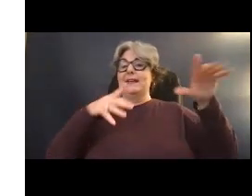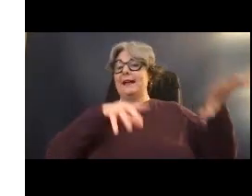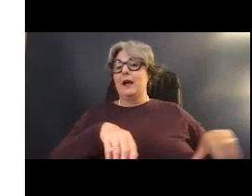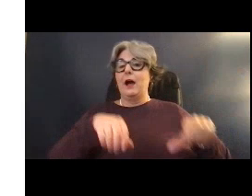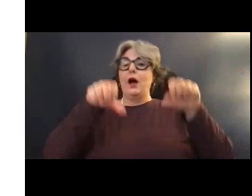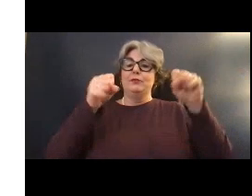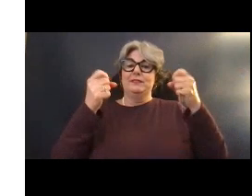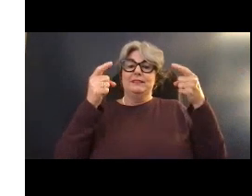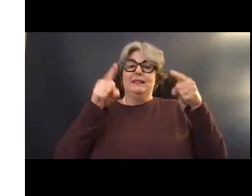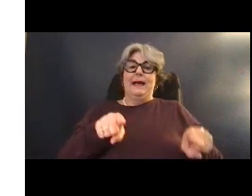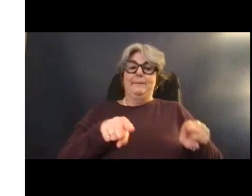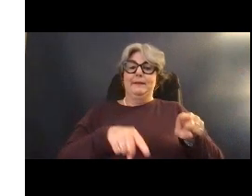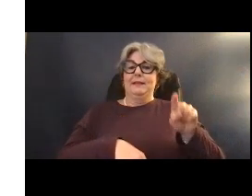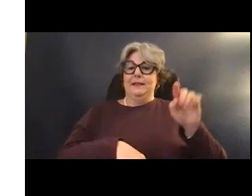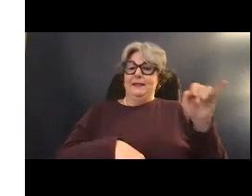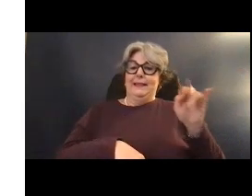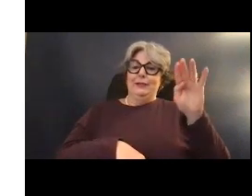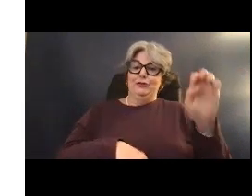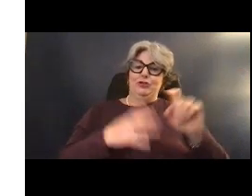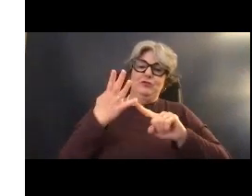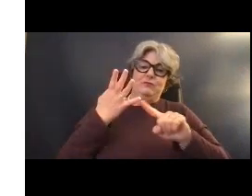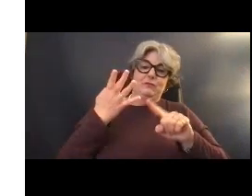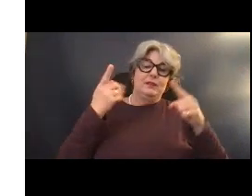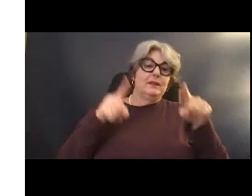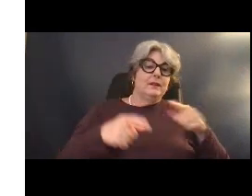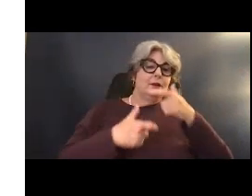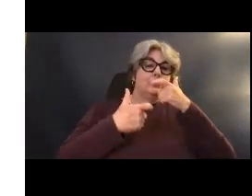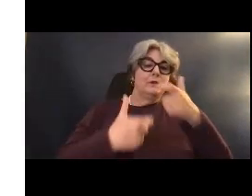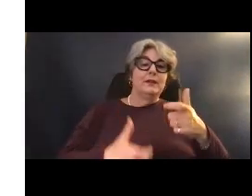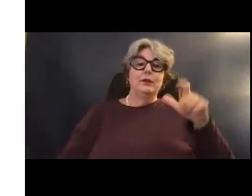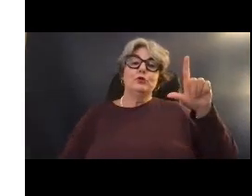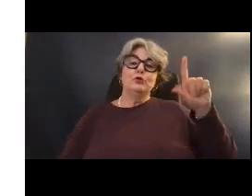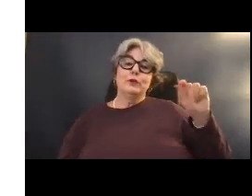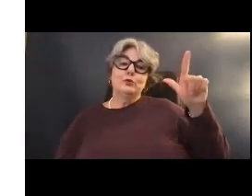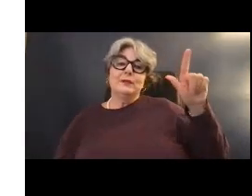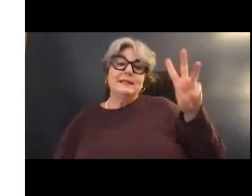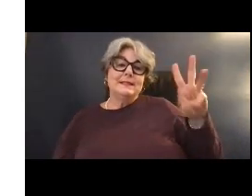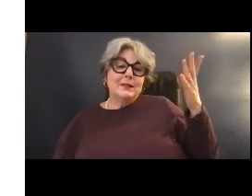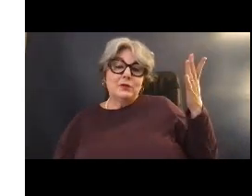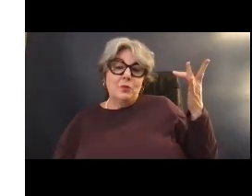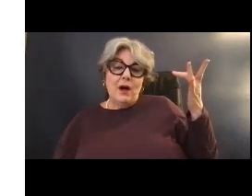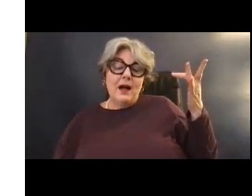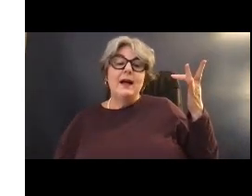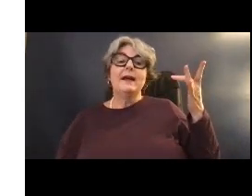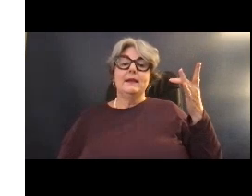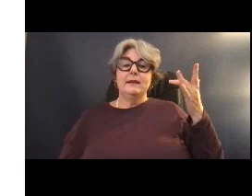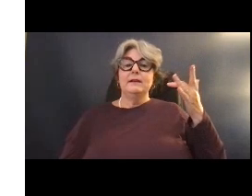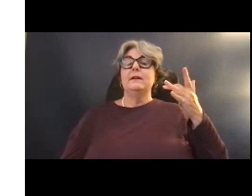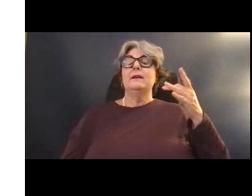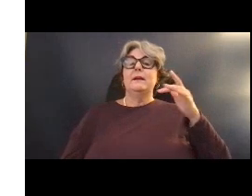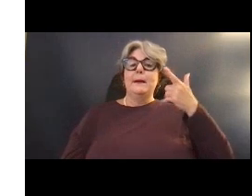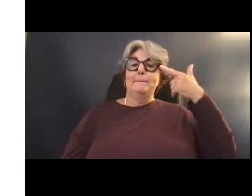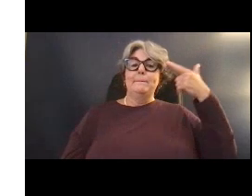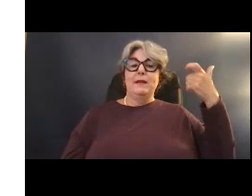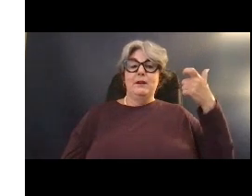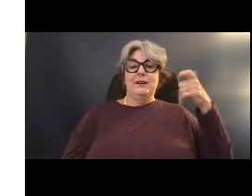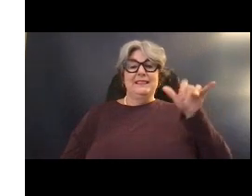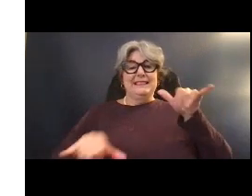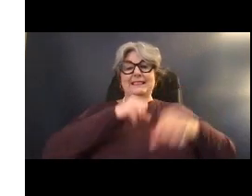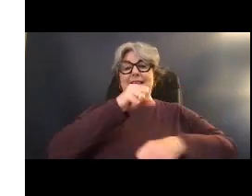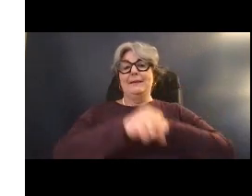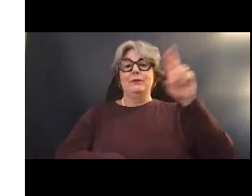end of June. And what's really unique about 2026 as the International Year of the Woman Farmer is that this the same year